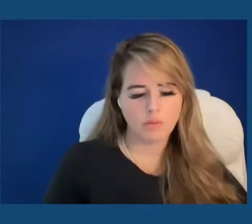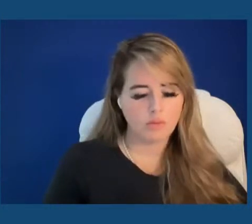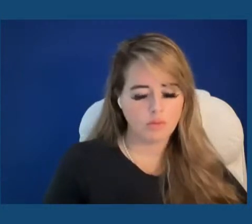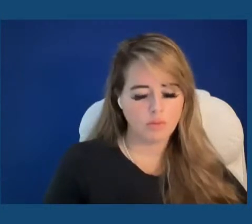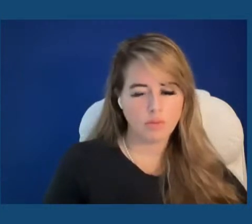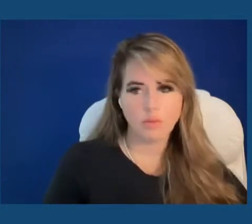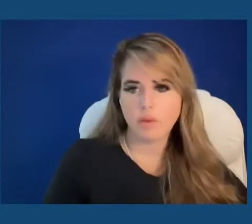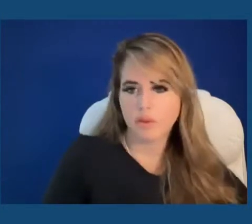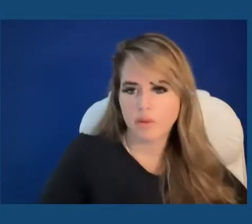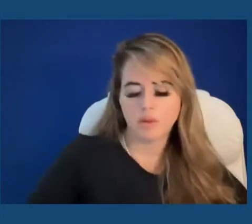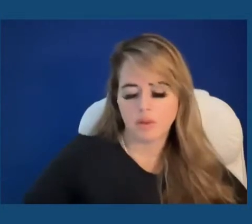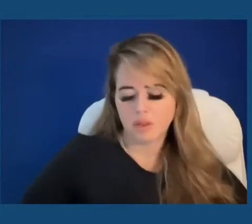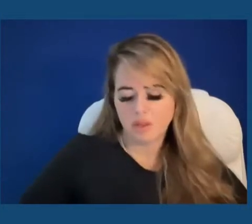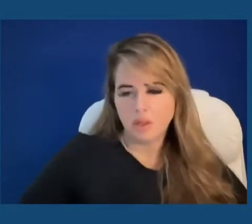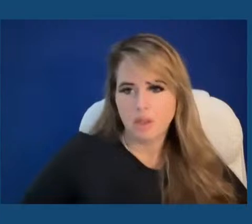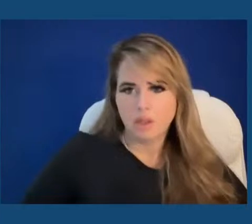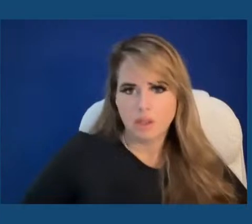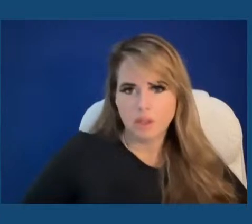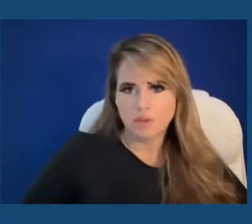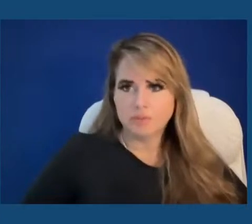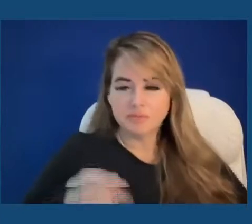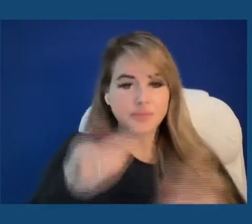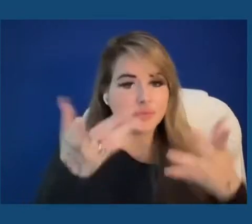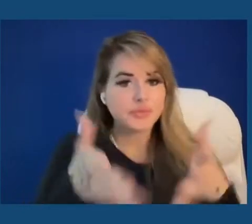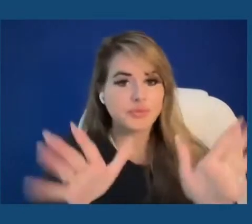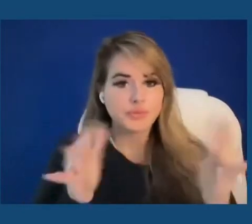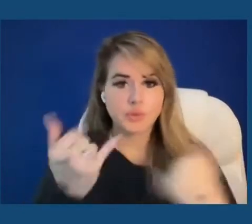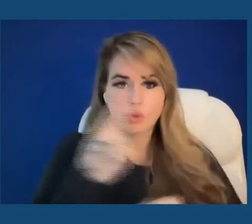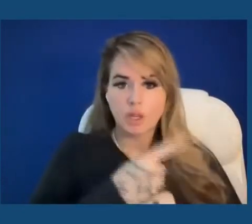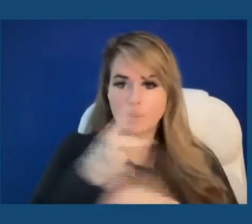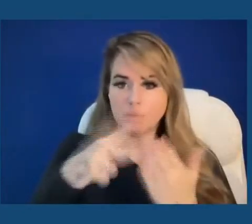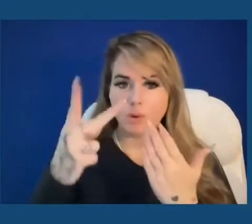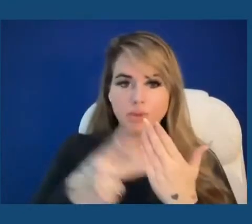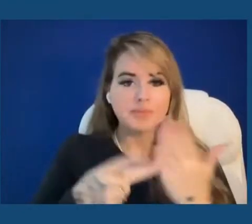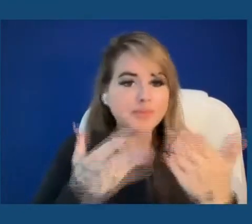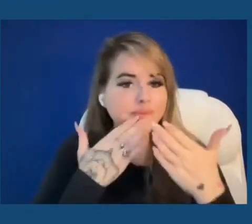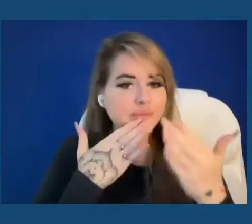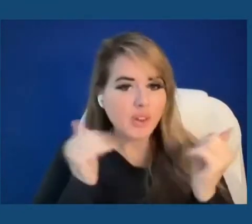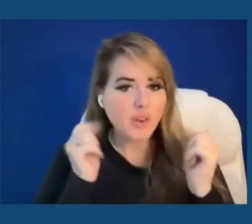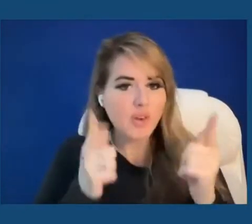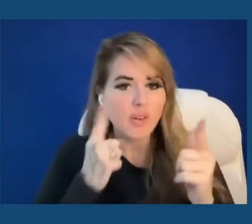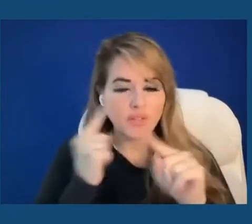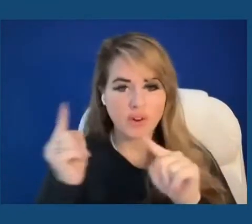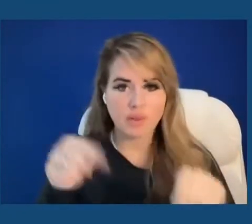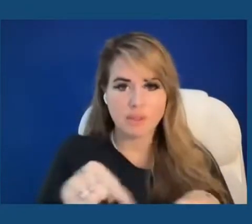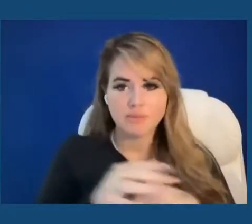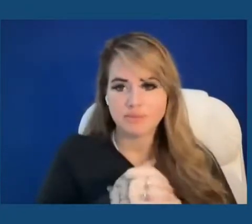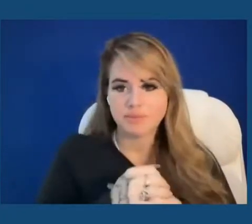This concludes today's program. Thank you, everybody, for coming.